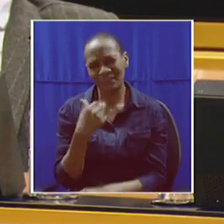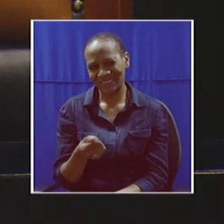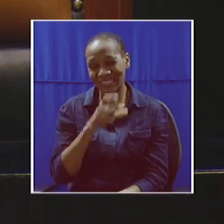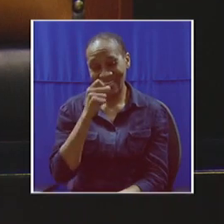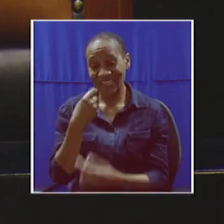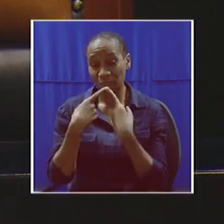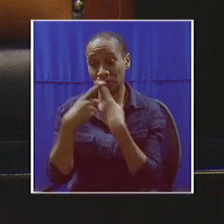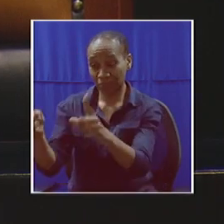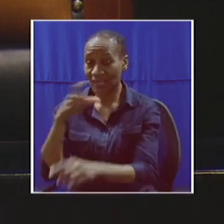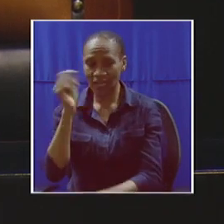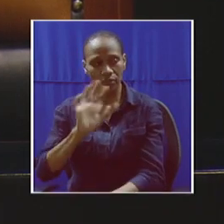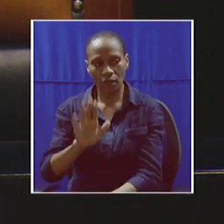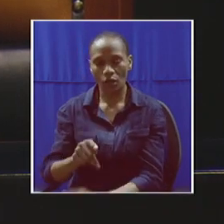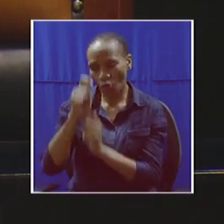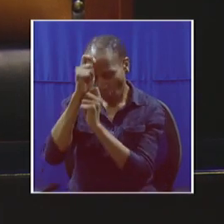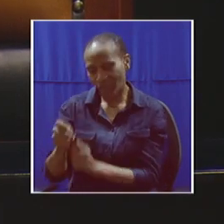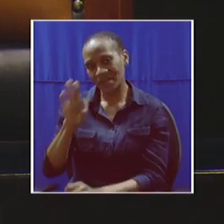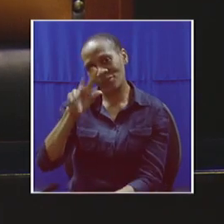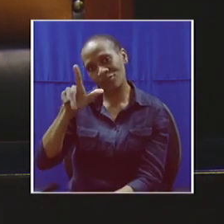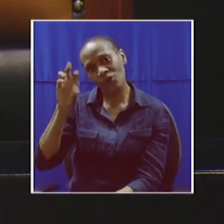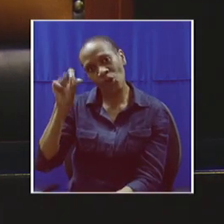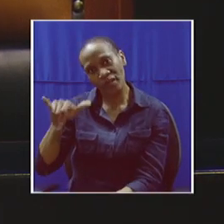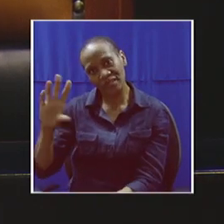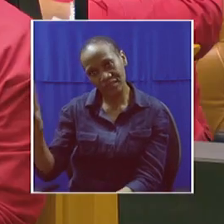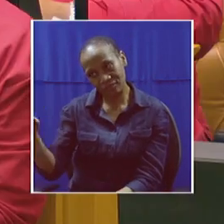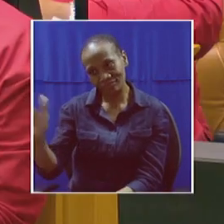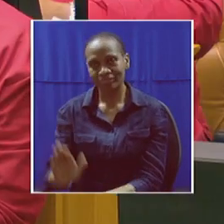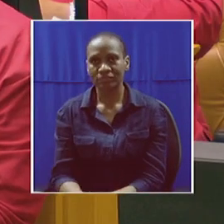honorable honorable Floyd